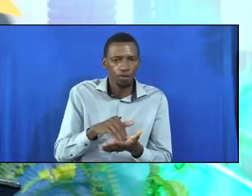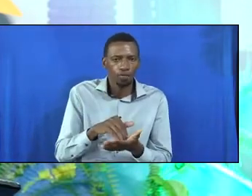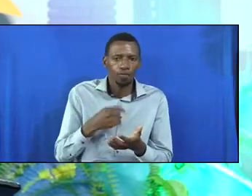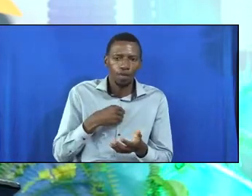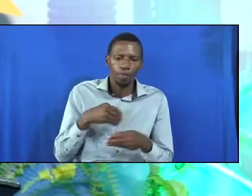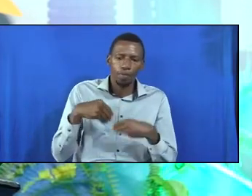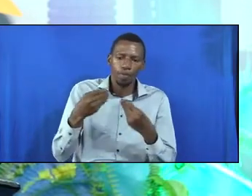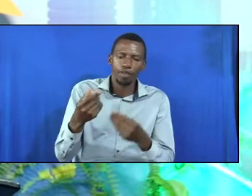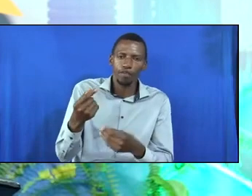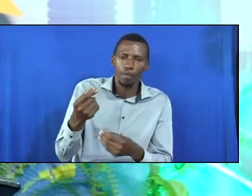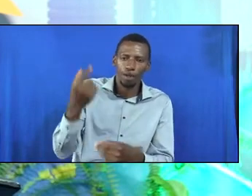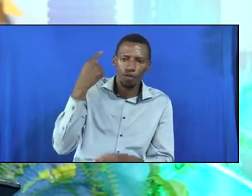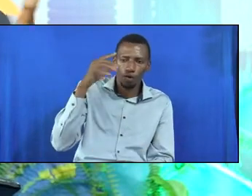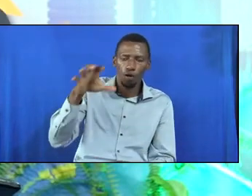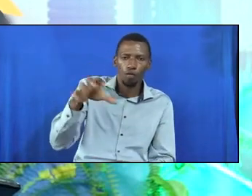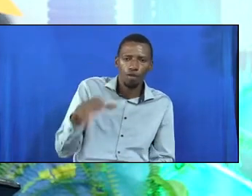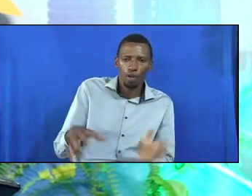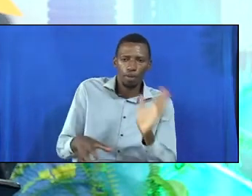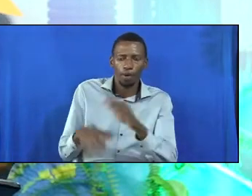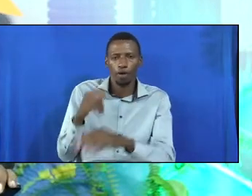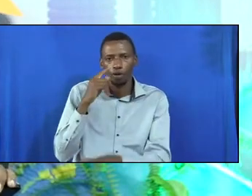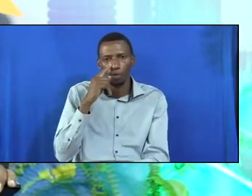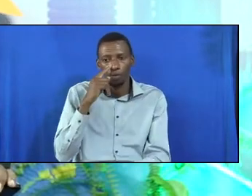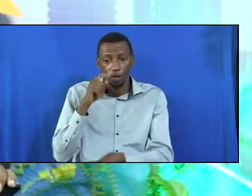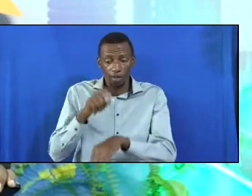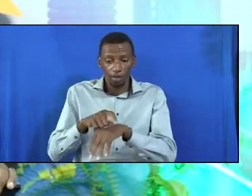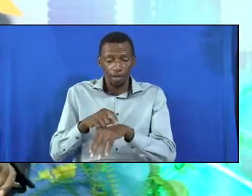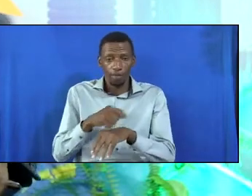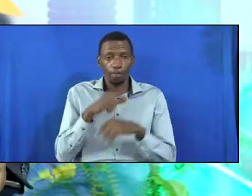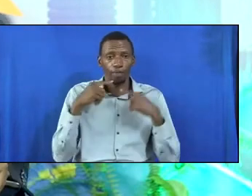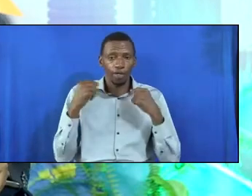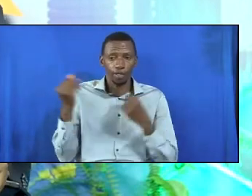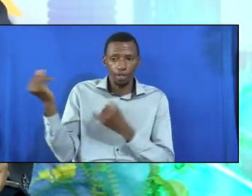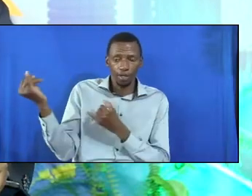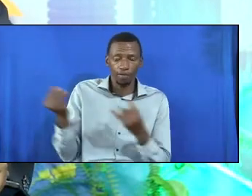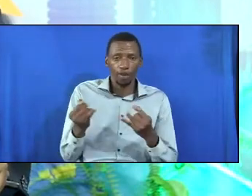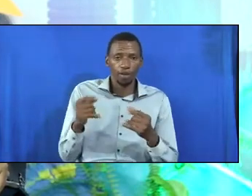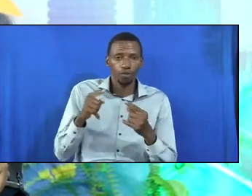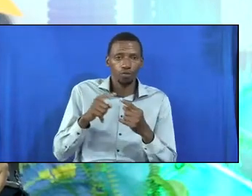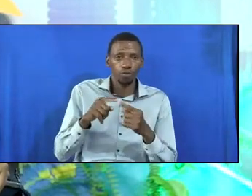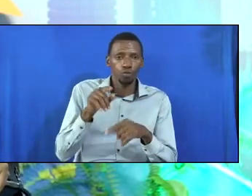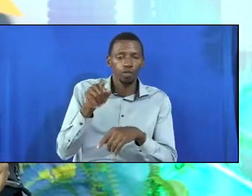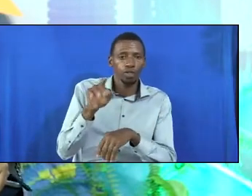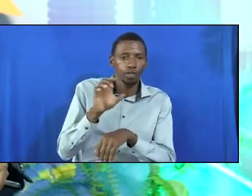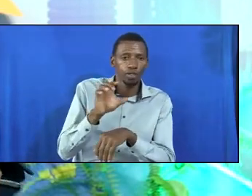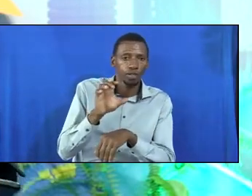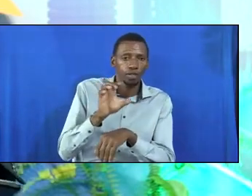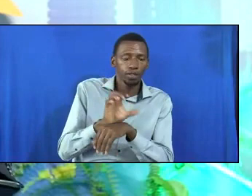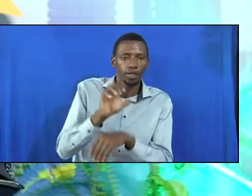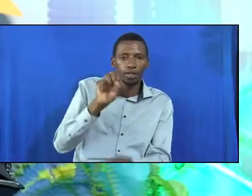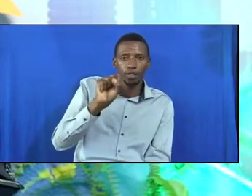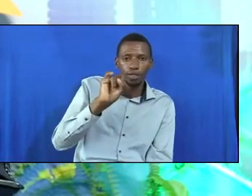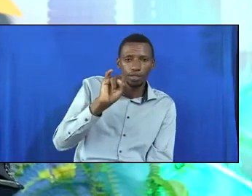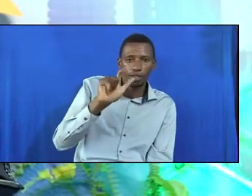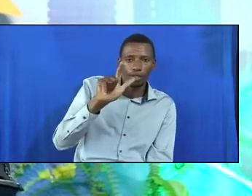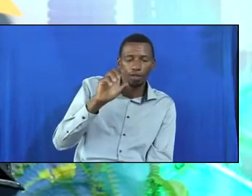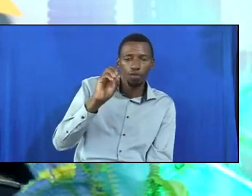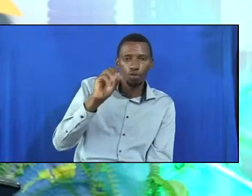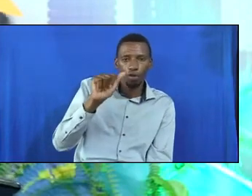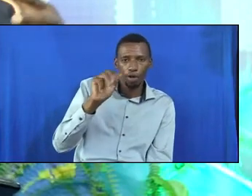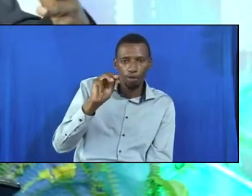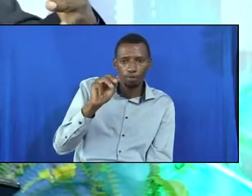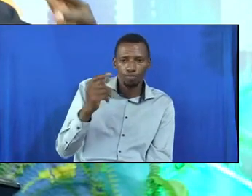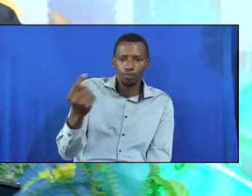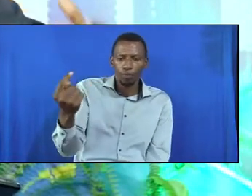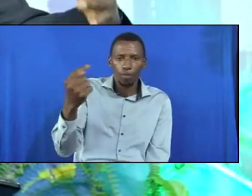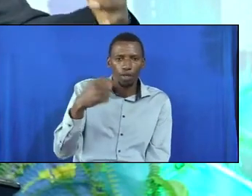him fare back home. When I invited him to Siloam, this man, Omera came